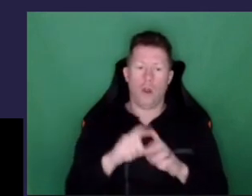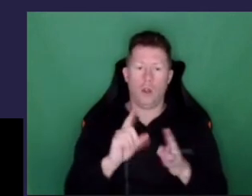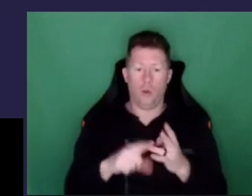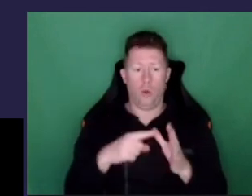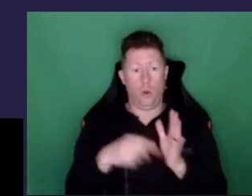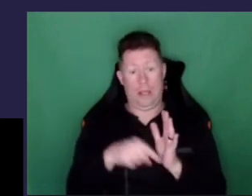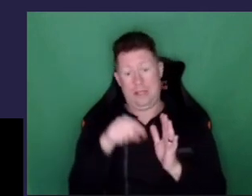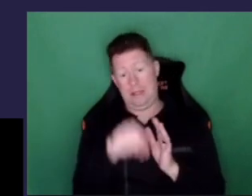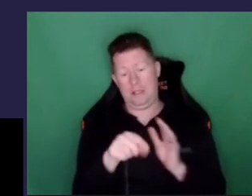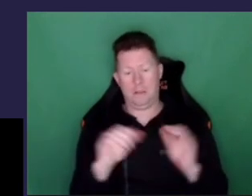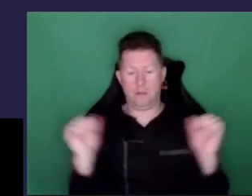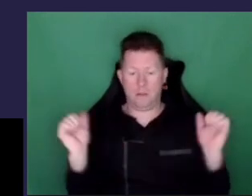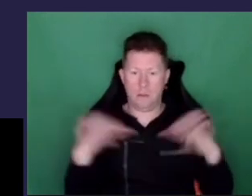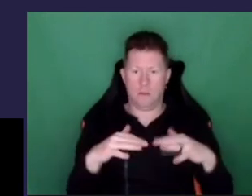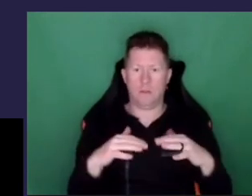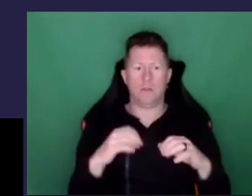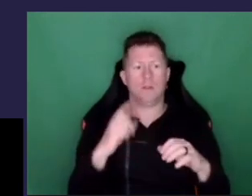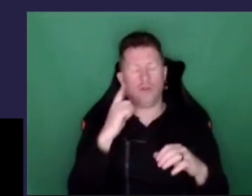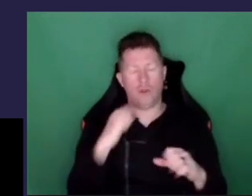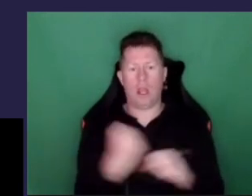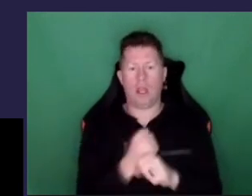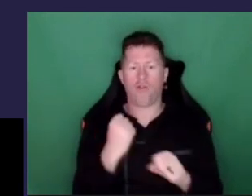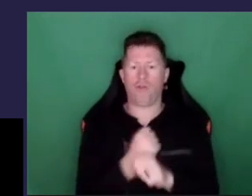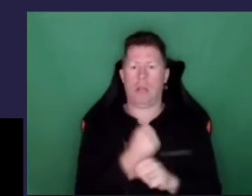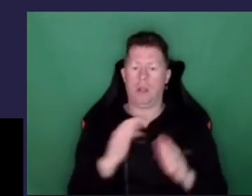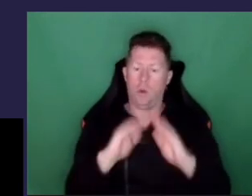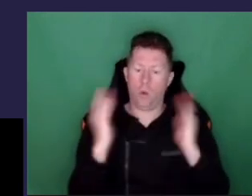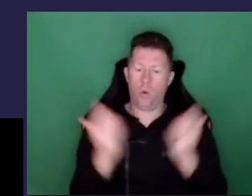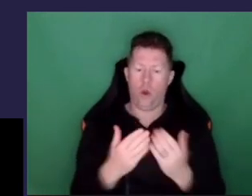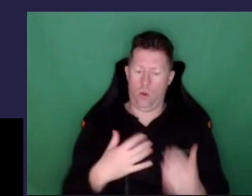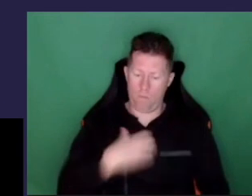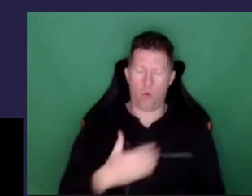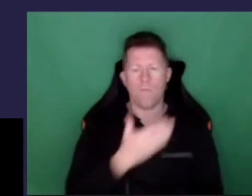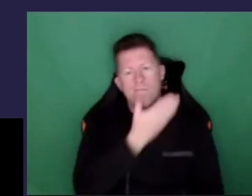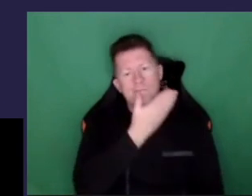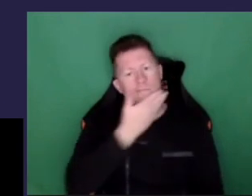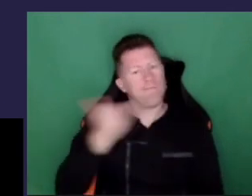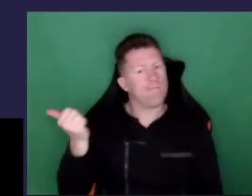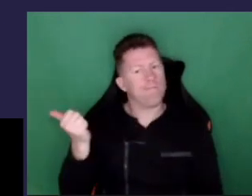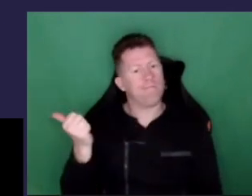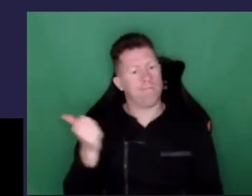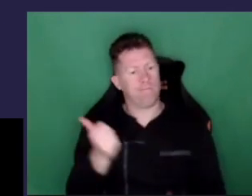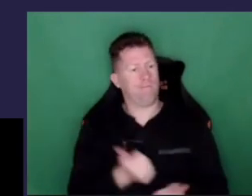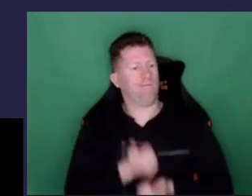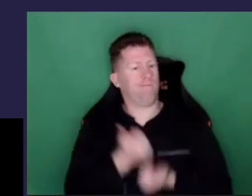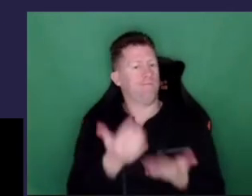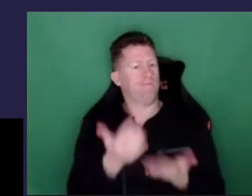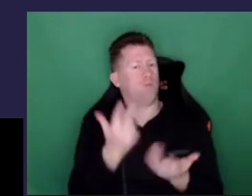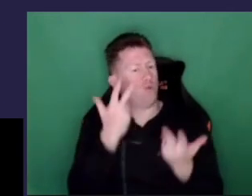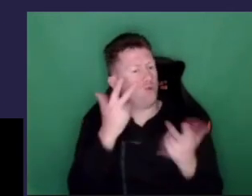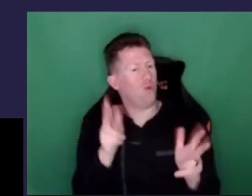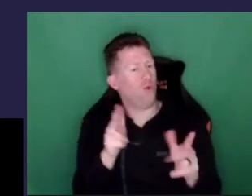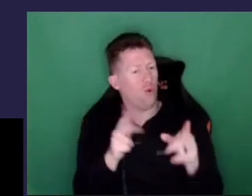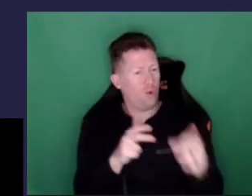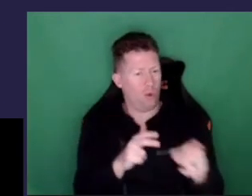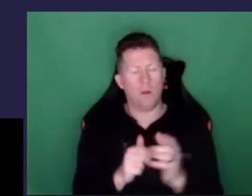is create a world that's more beautiful than people are used to being in. This is an expression of that. Every table